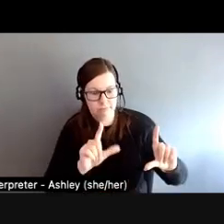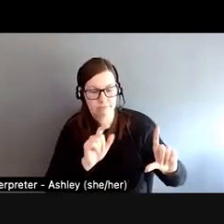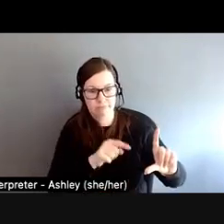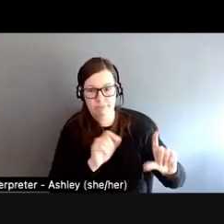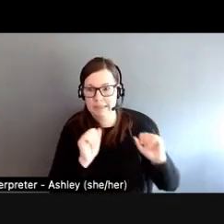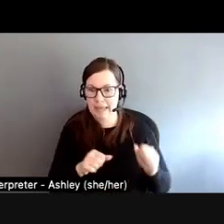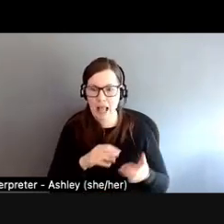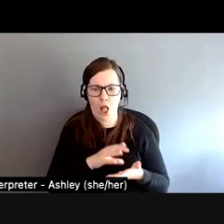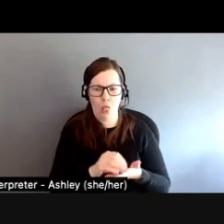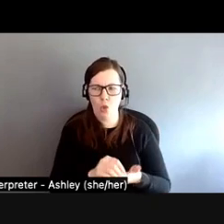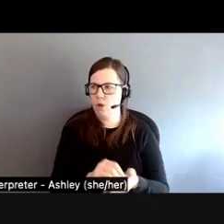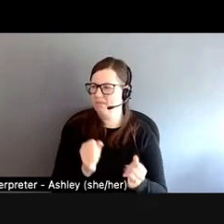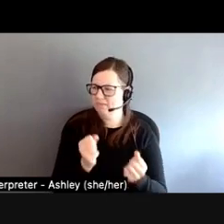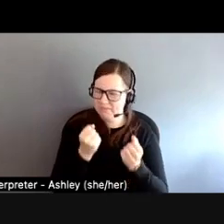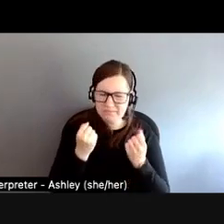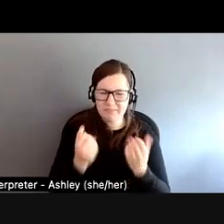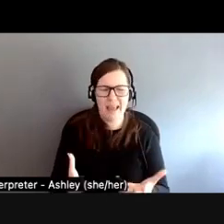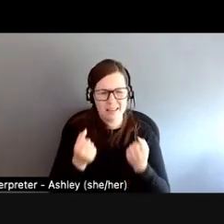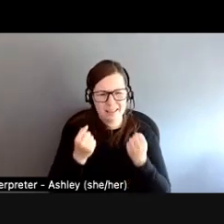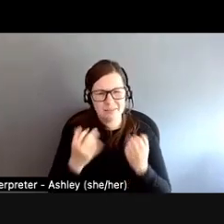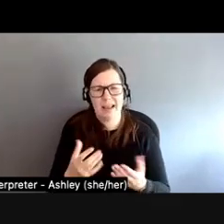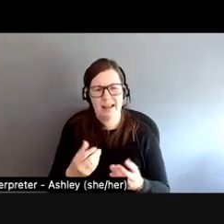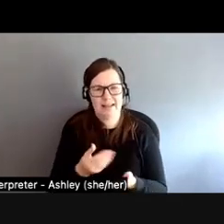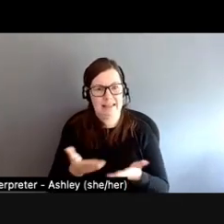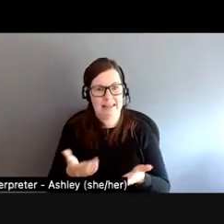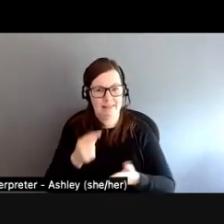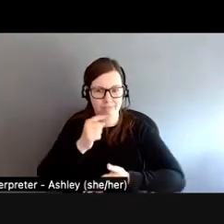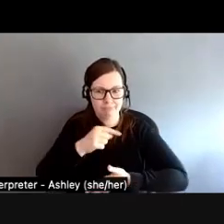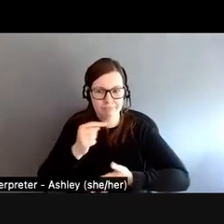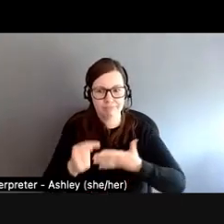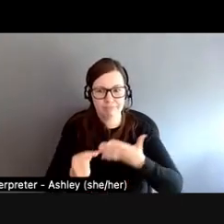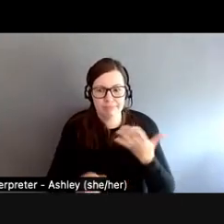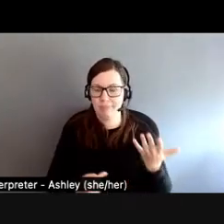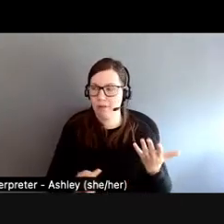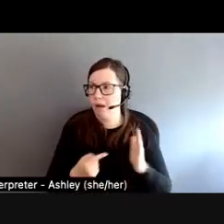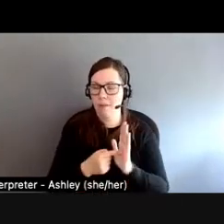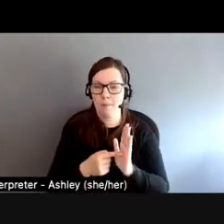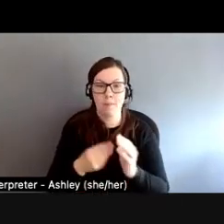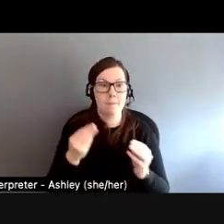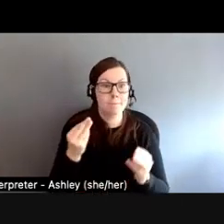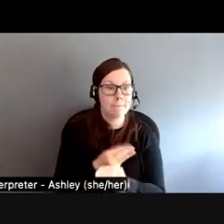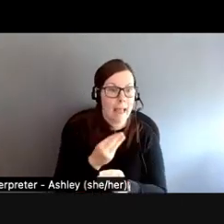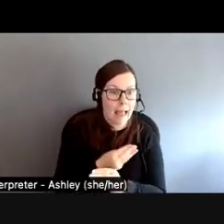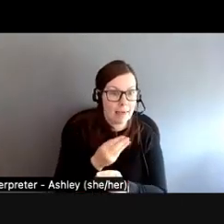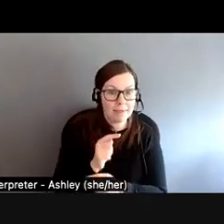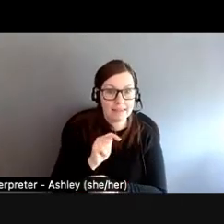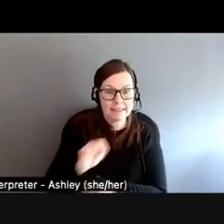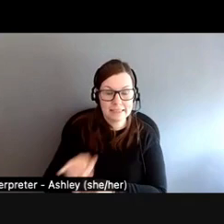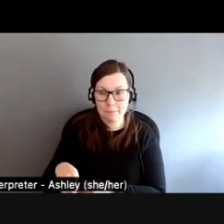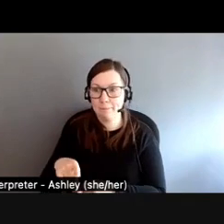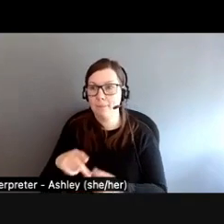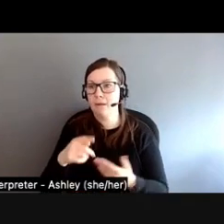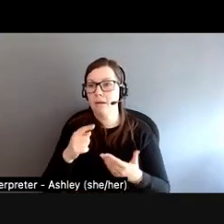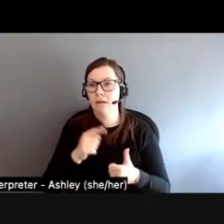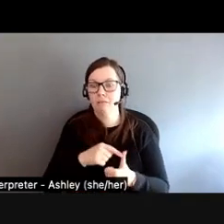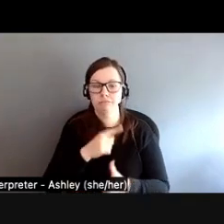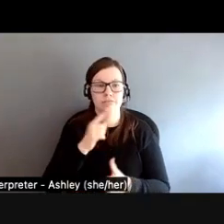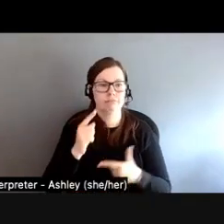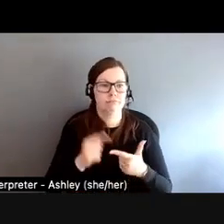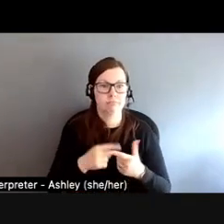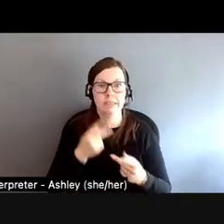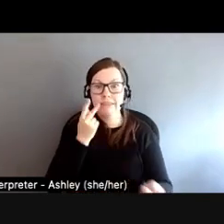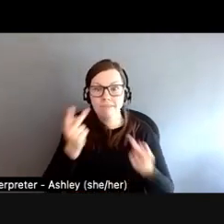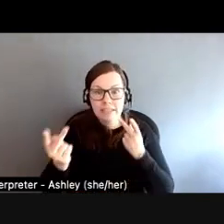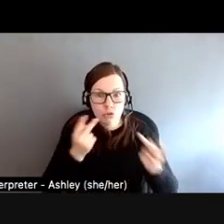things that could be incorporated into your teaching. Math tips on multiplying or adding, visual tools to help with that. There's